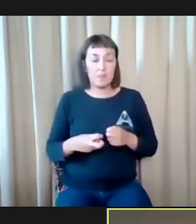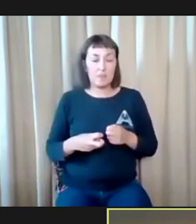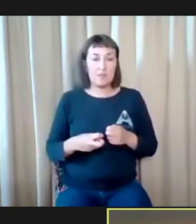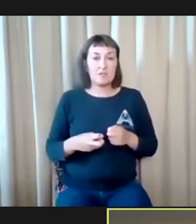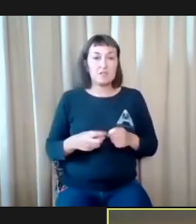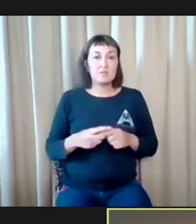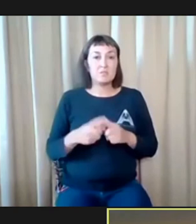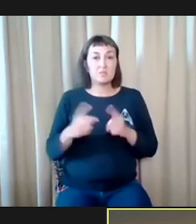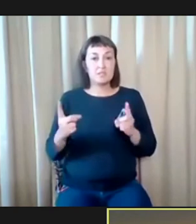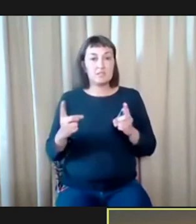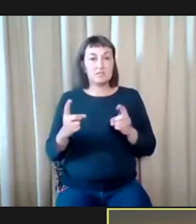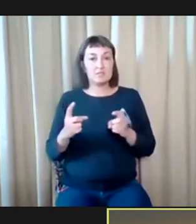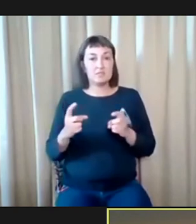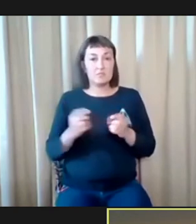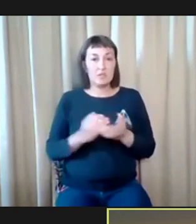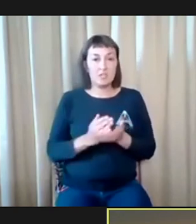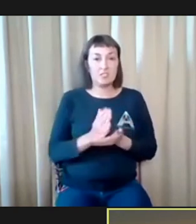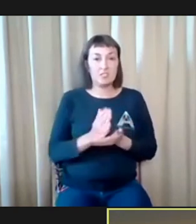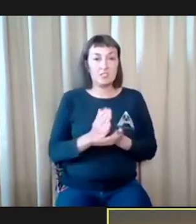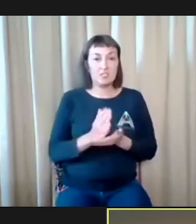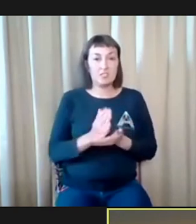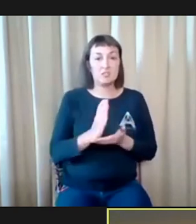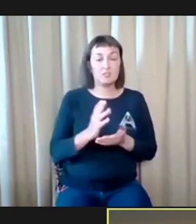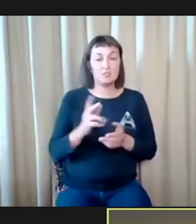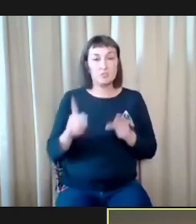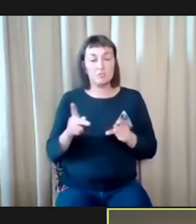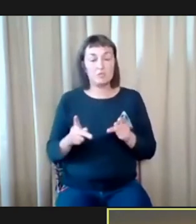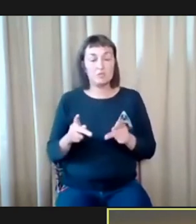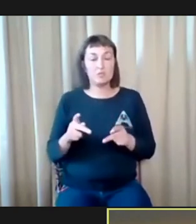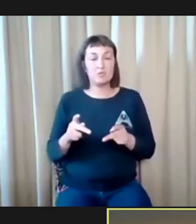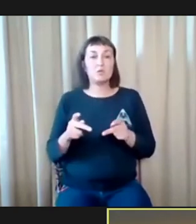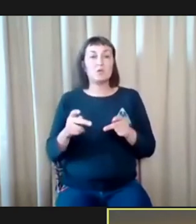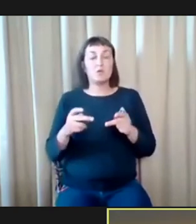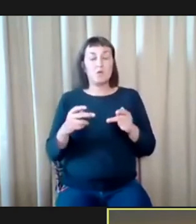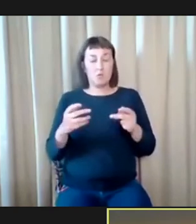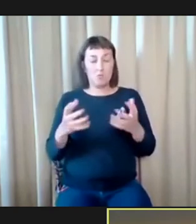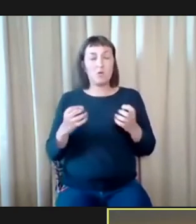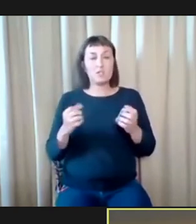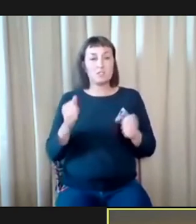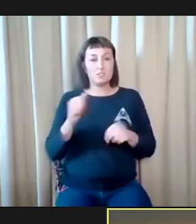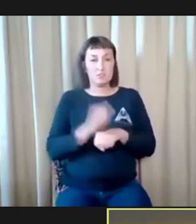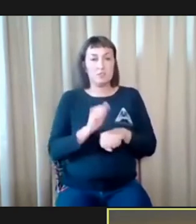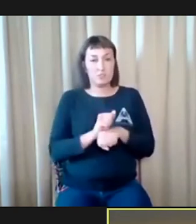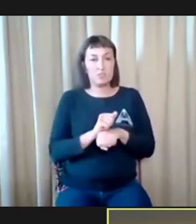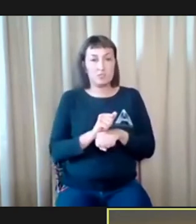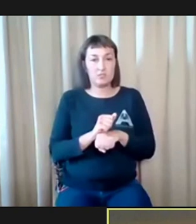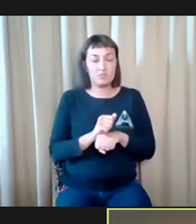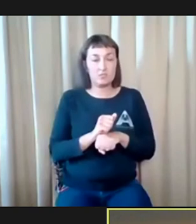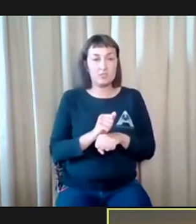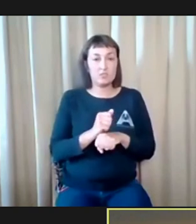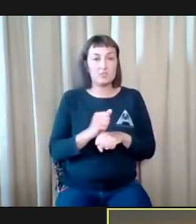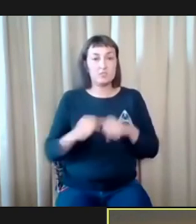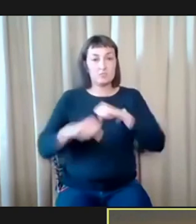new legislators willing to take this issue on. There was a bill also in Wyoming